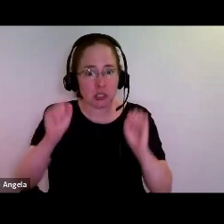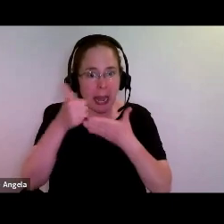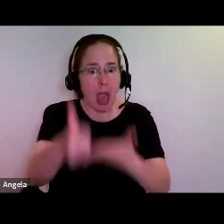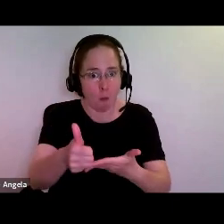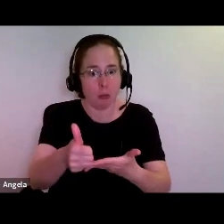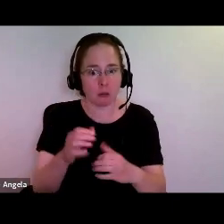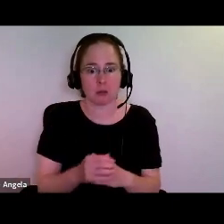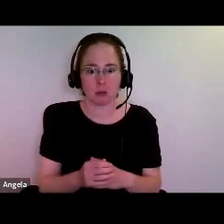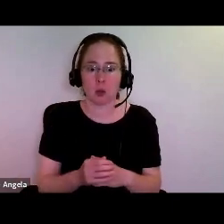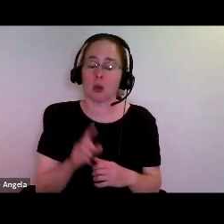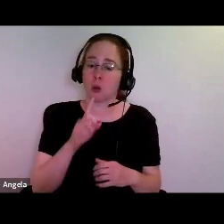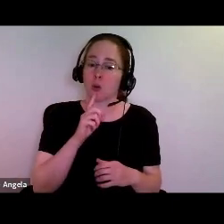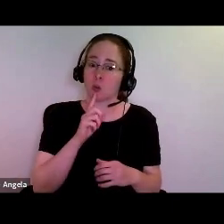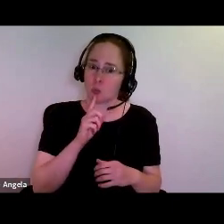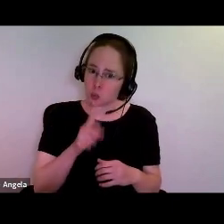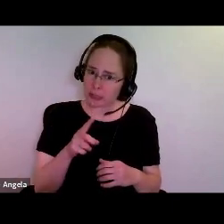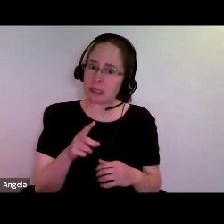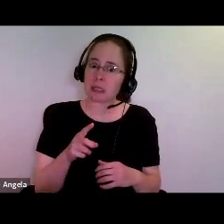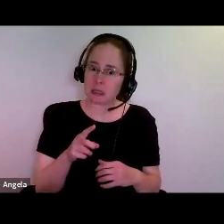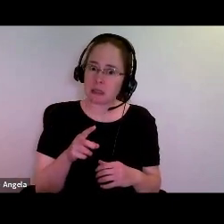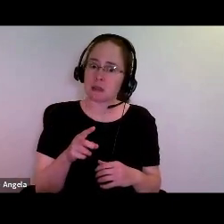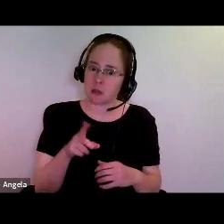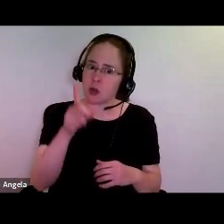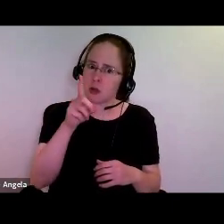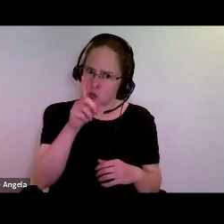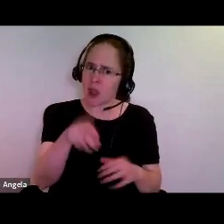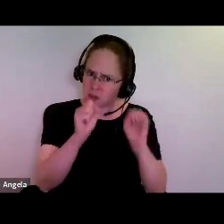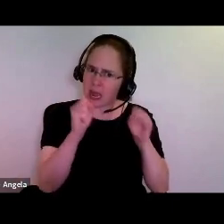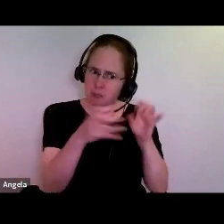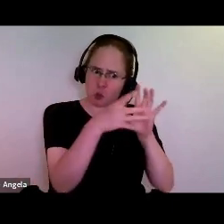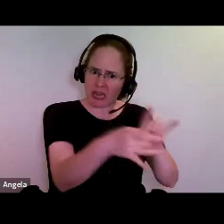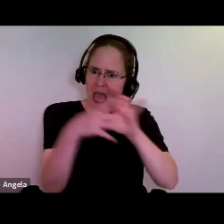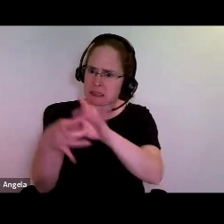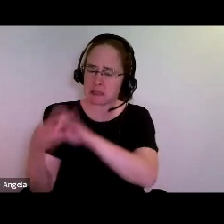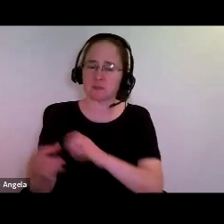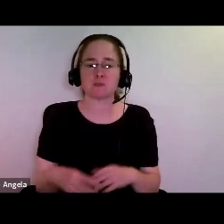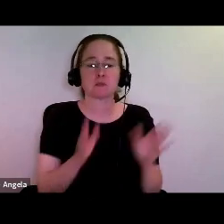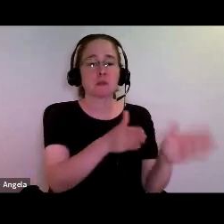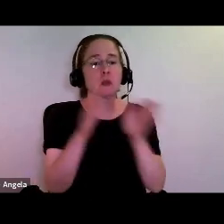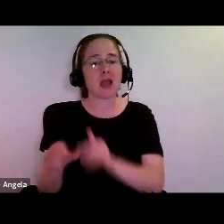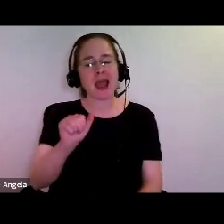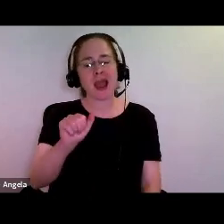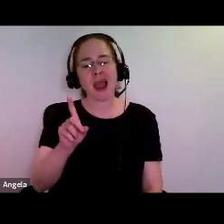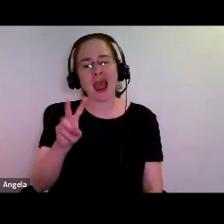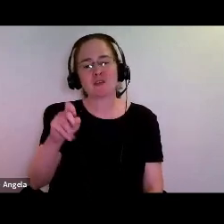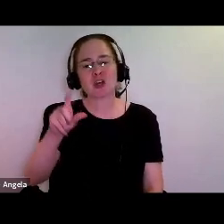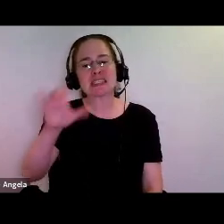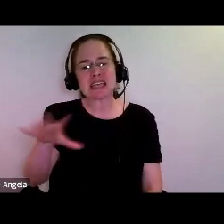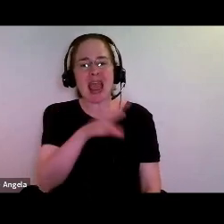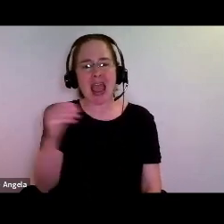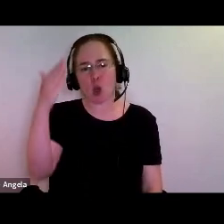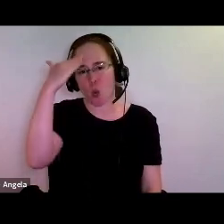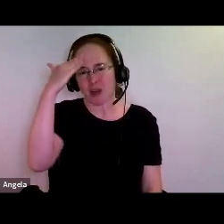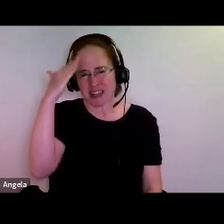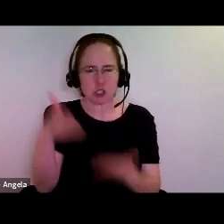and it really does take being able to connect the dots. We also do advocacy and awareness, general